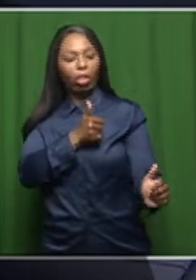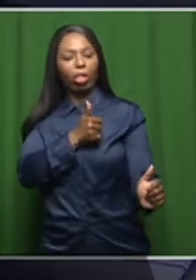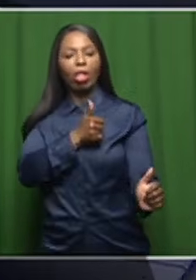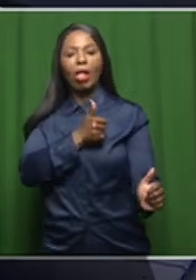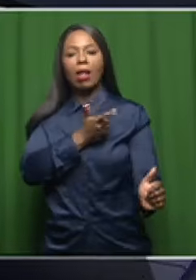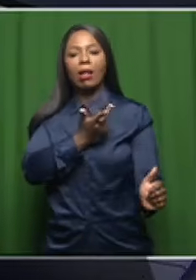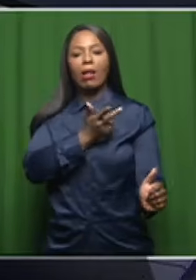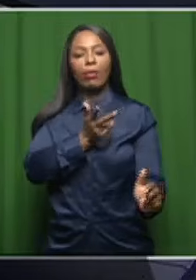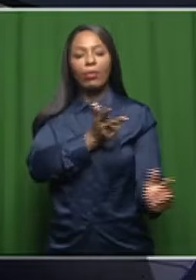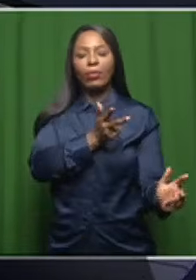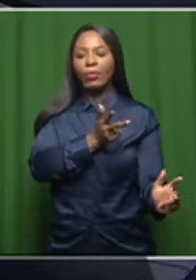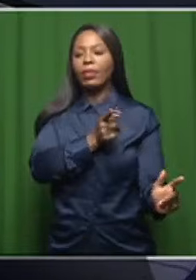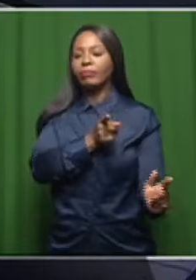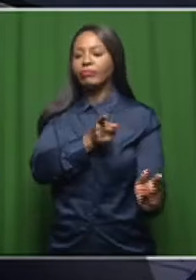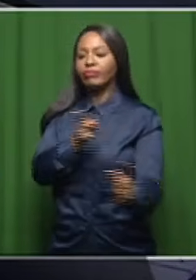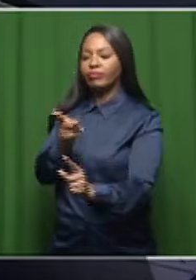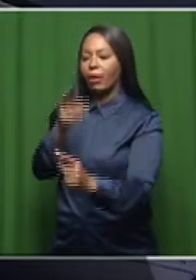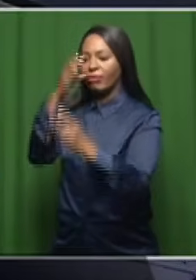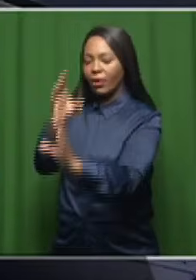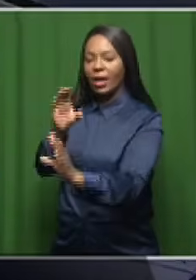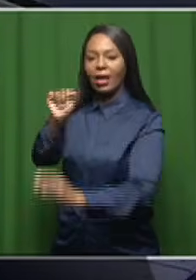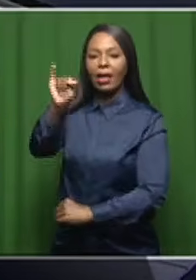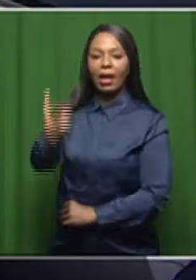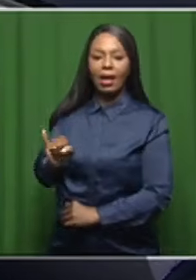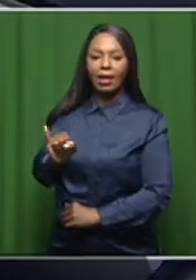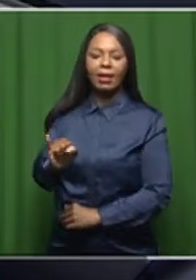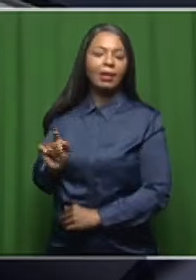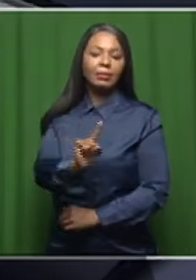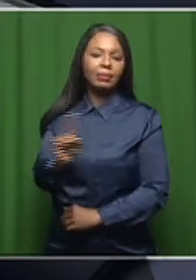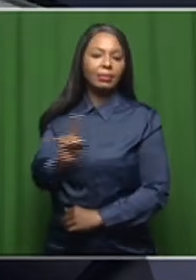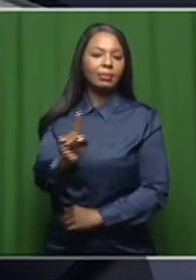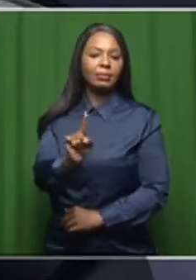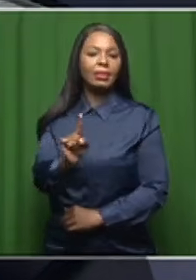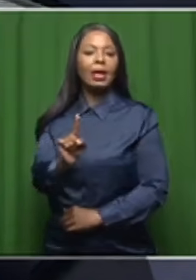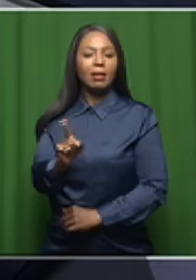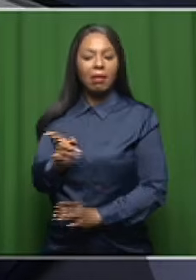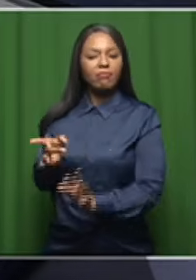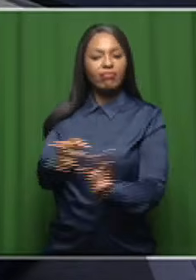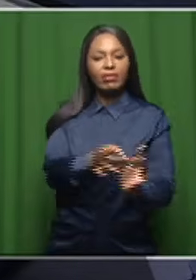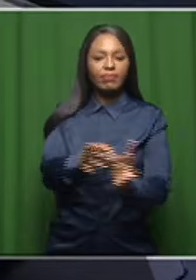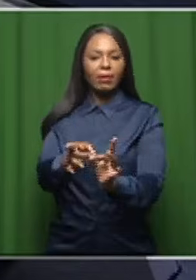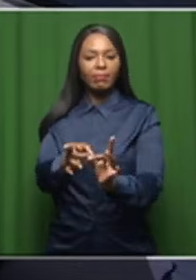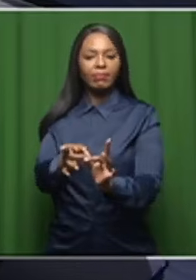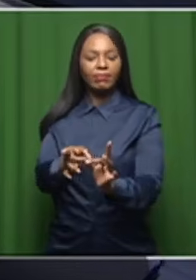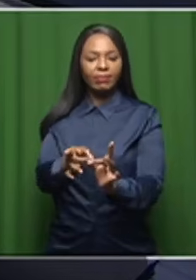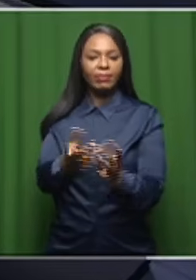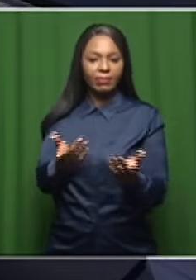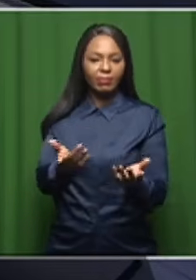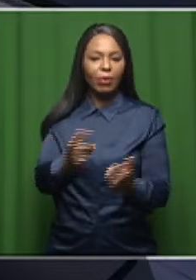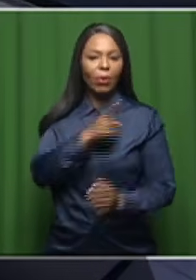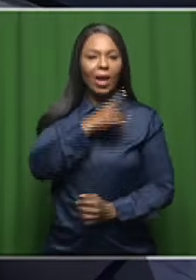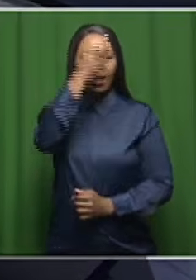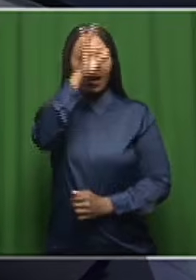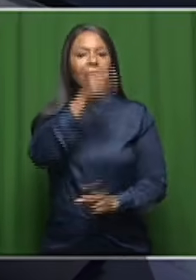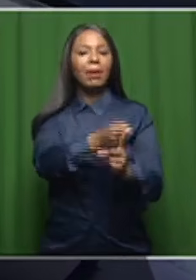work the government has been doing with 4R into then this next stage. Did you maybe just further engage